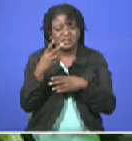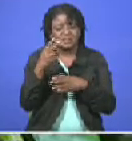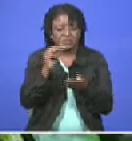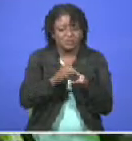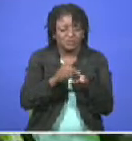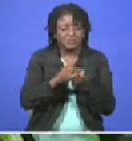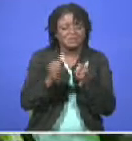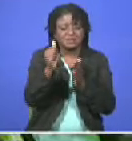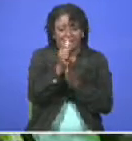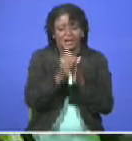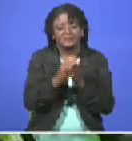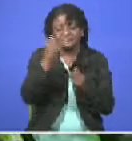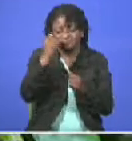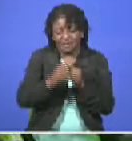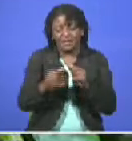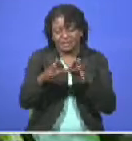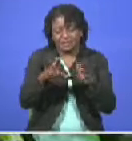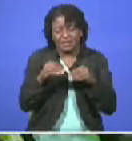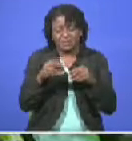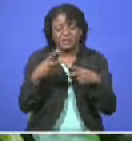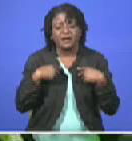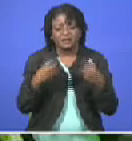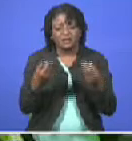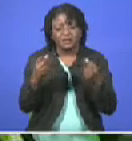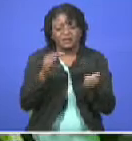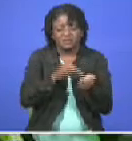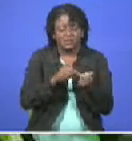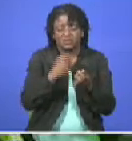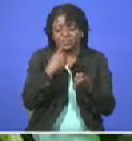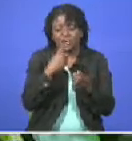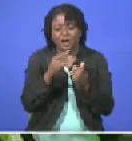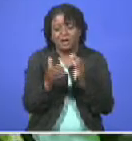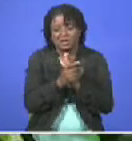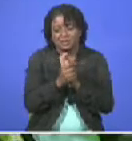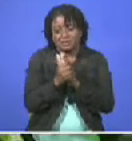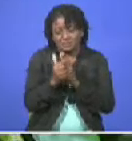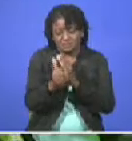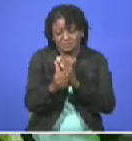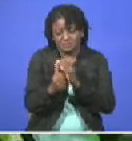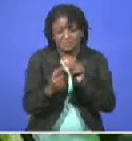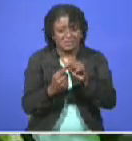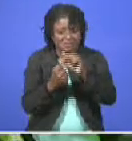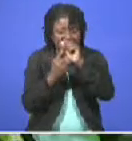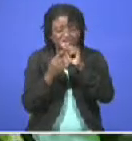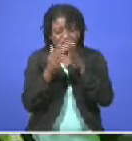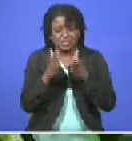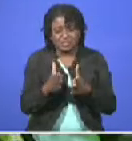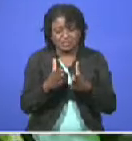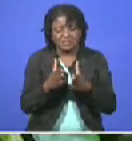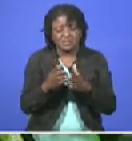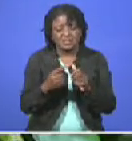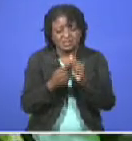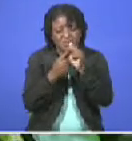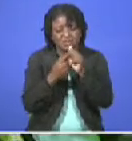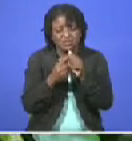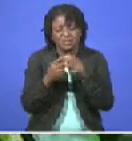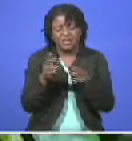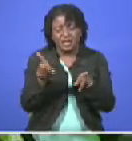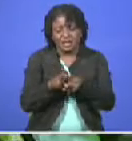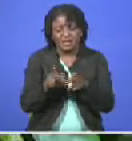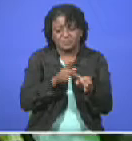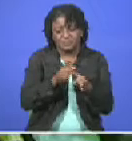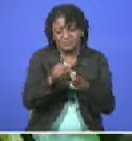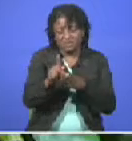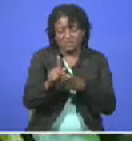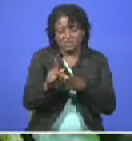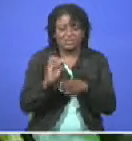really specialized. And when you look at our value as nurses, and especially as professionals,